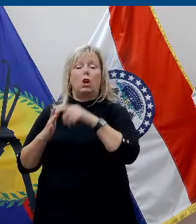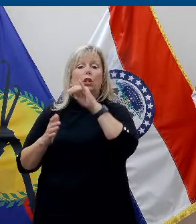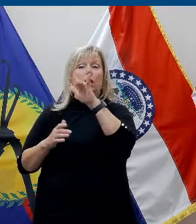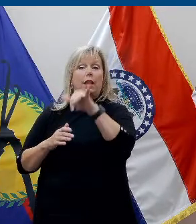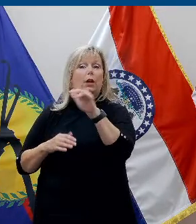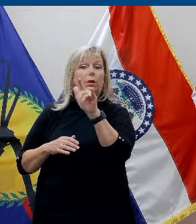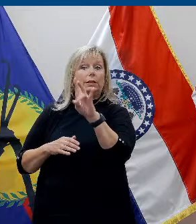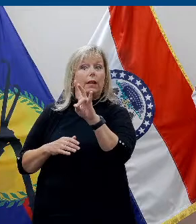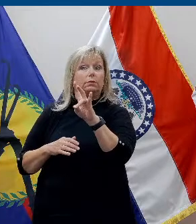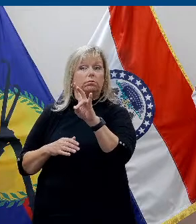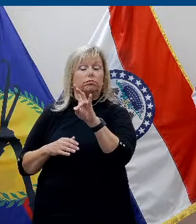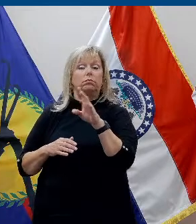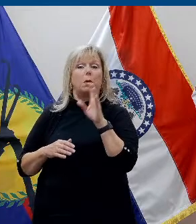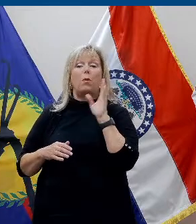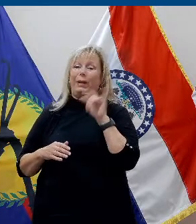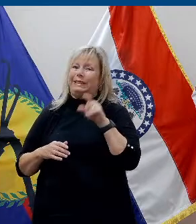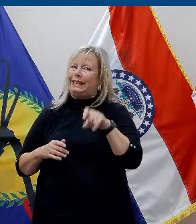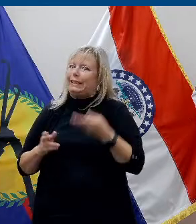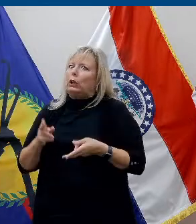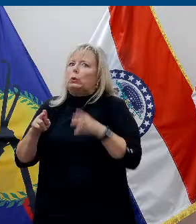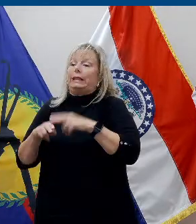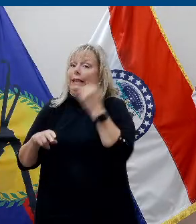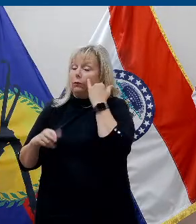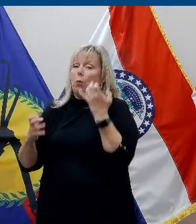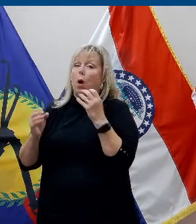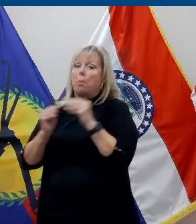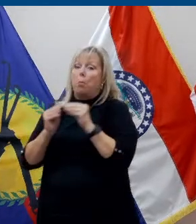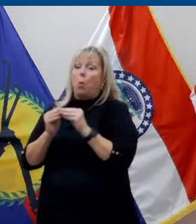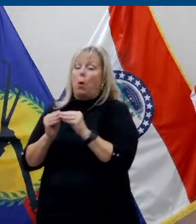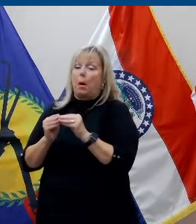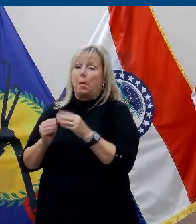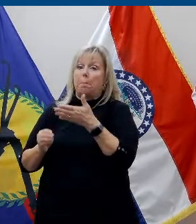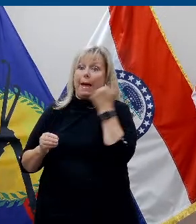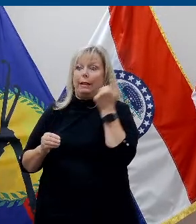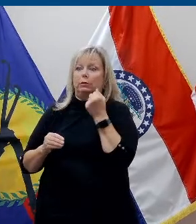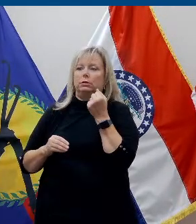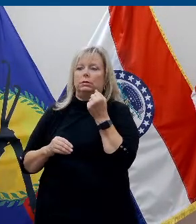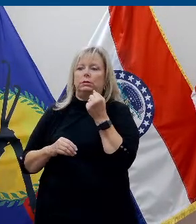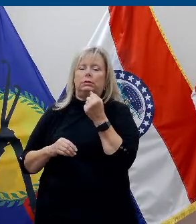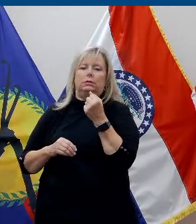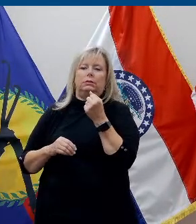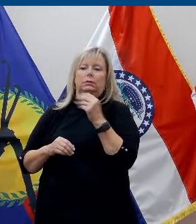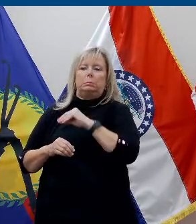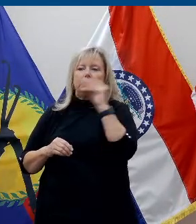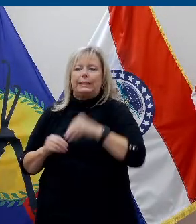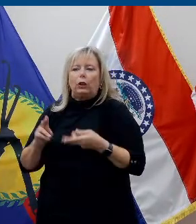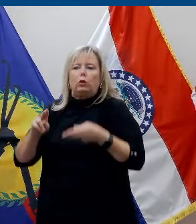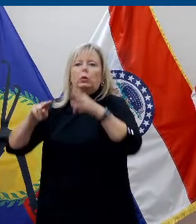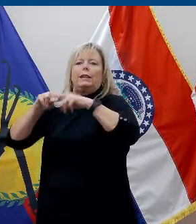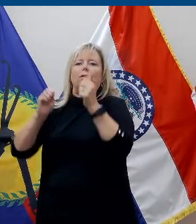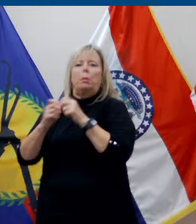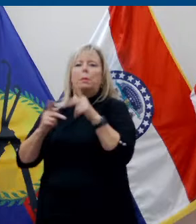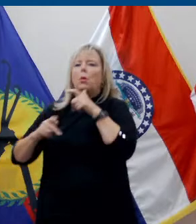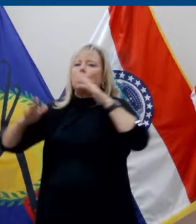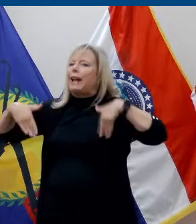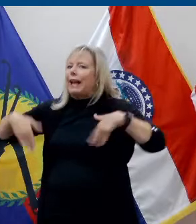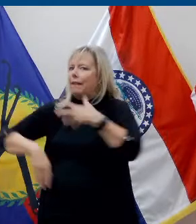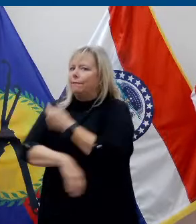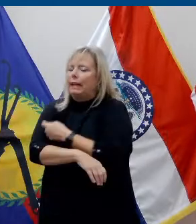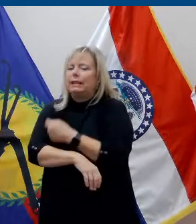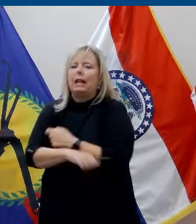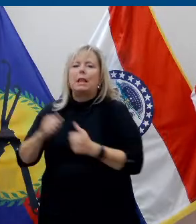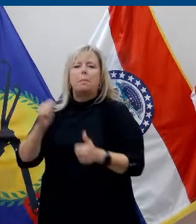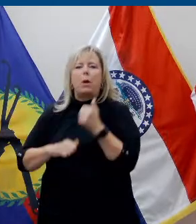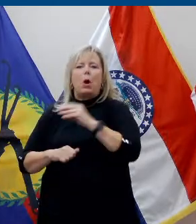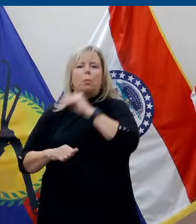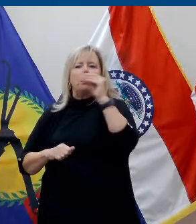27th, but we still need that to increase if we're going to make significant inroads into the unvaccinated population. So the most significant jump